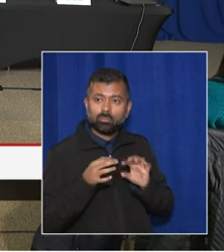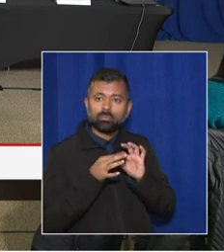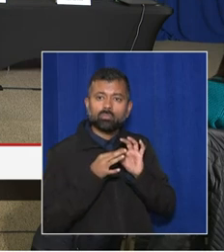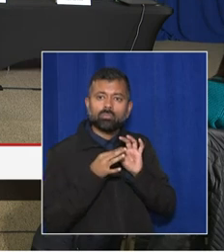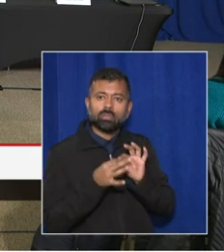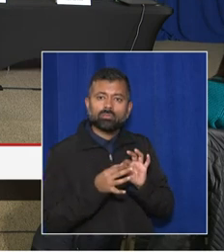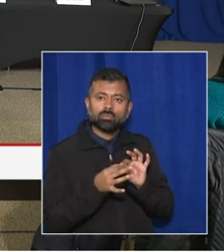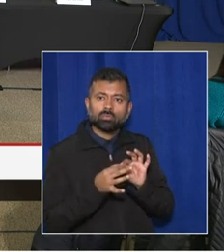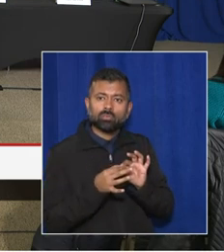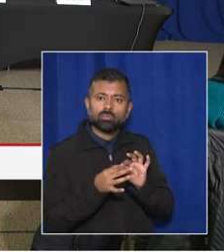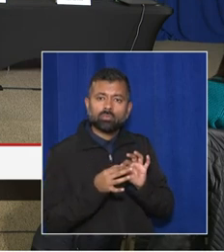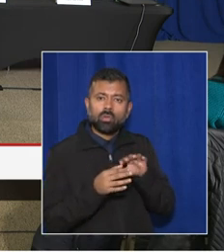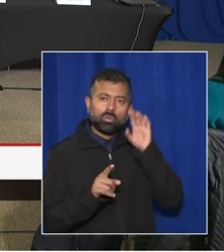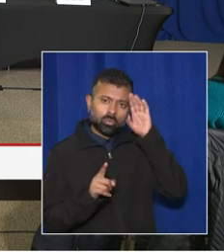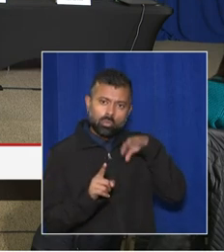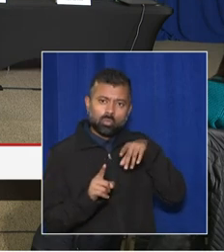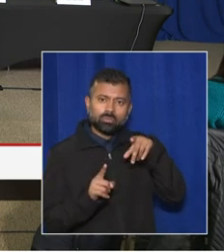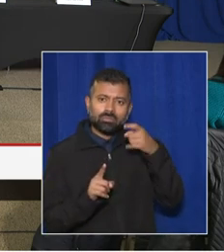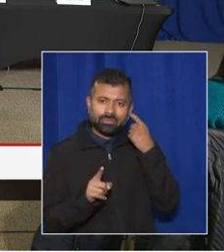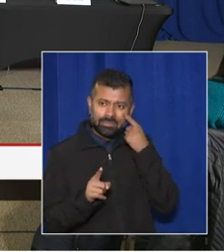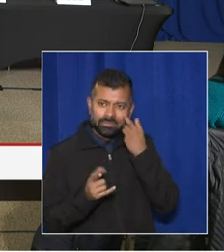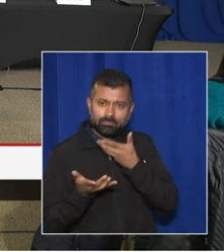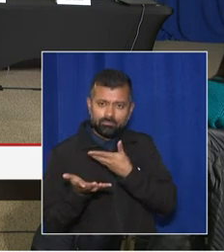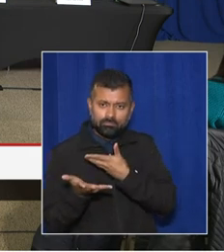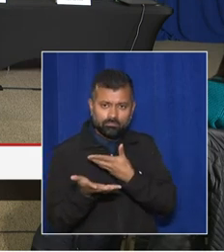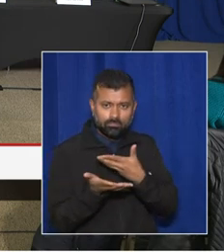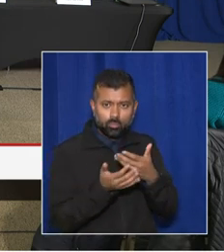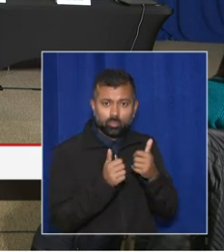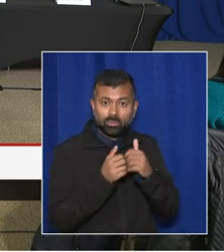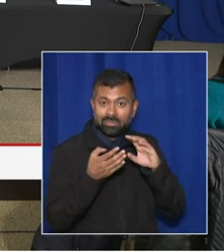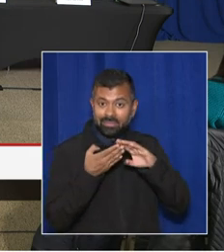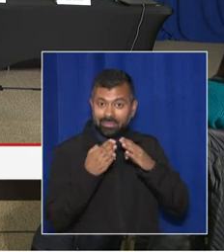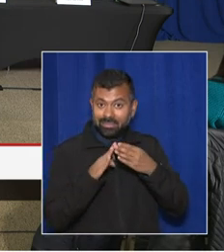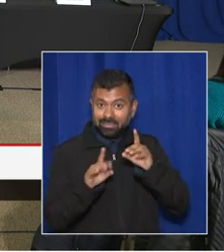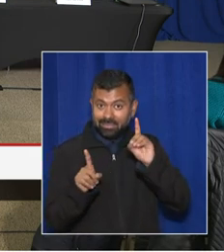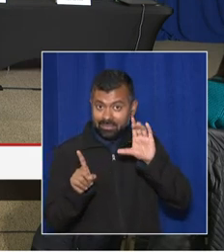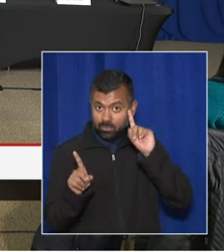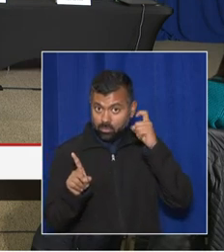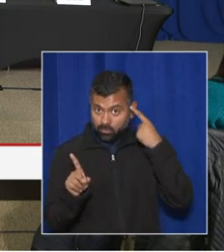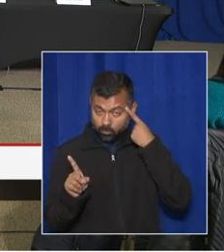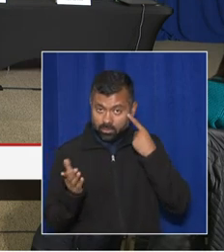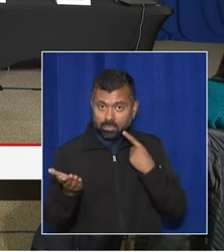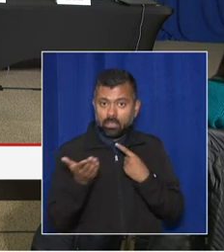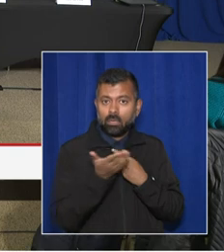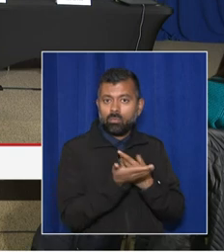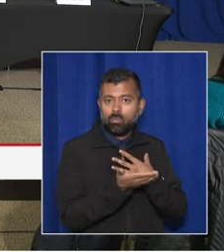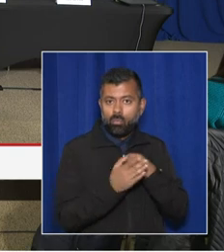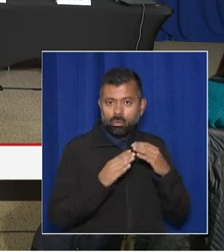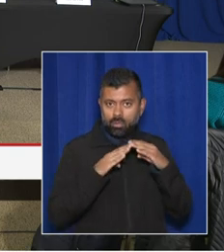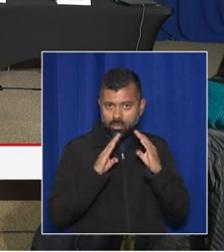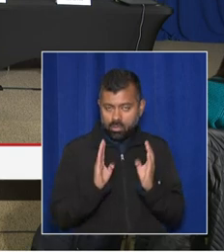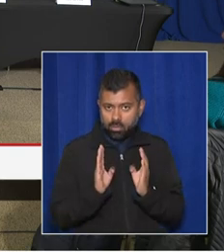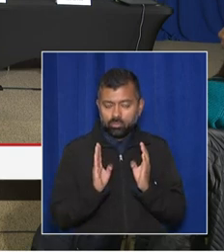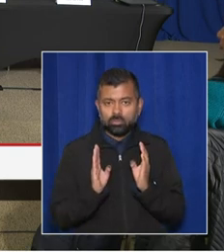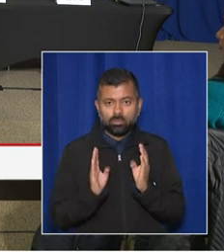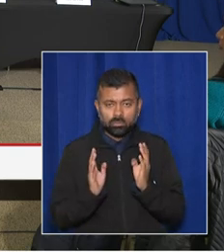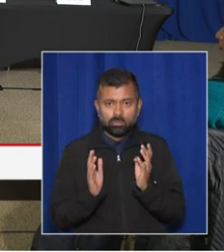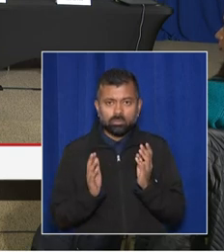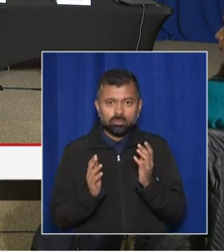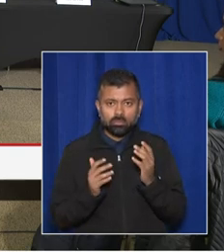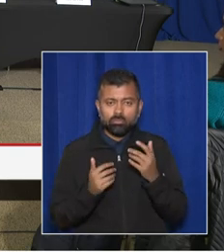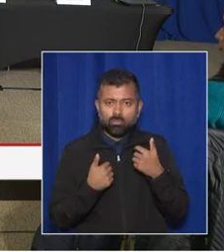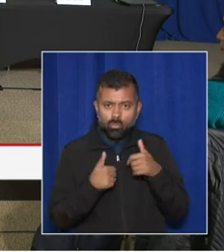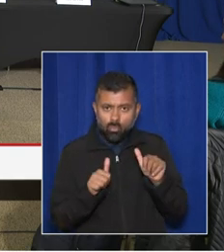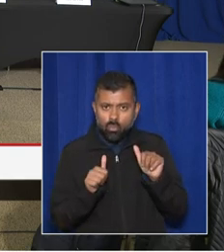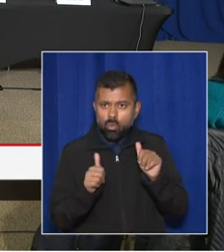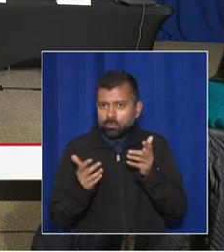with the White House. The city and the White House have been talking about a lot of these things for months. How long had the issue of Black Lives Matter